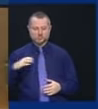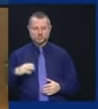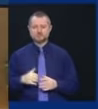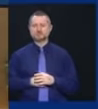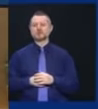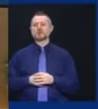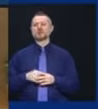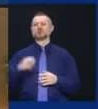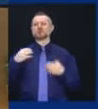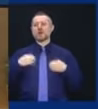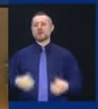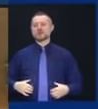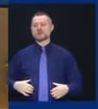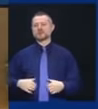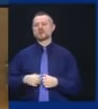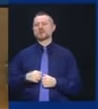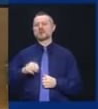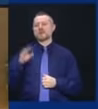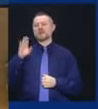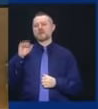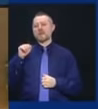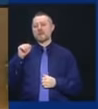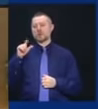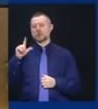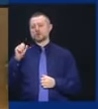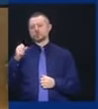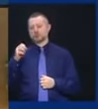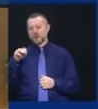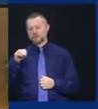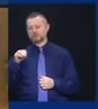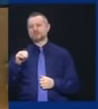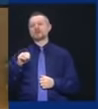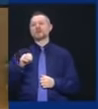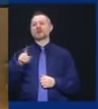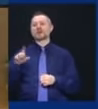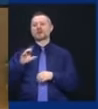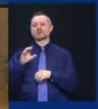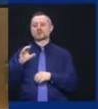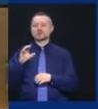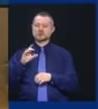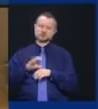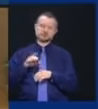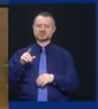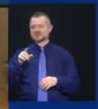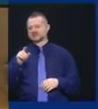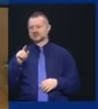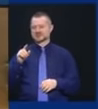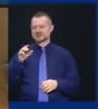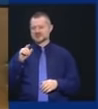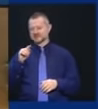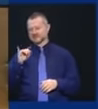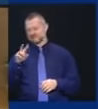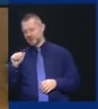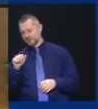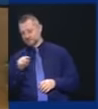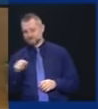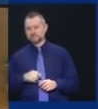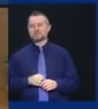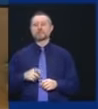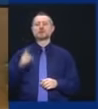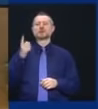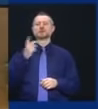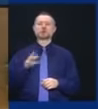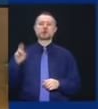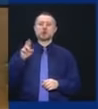Rabbi Adam Balchin, Congregational Shirai Tiba. And Dr. Mill